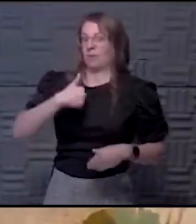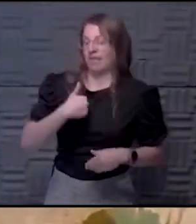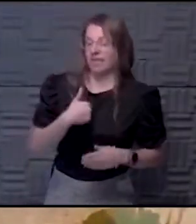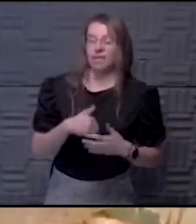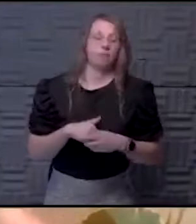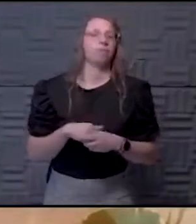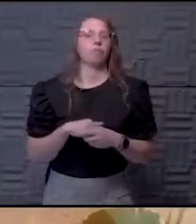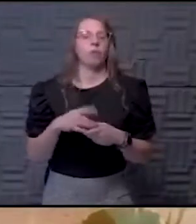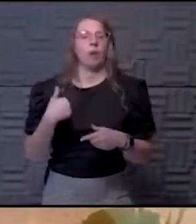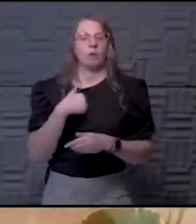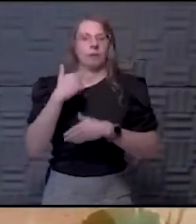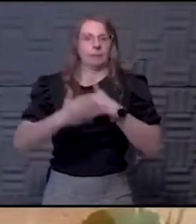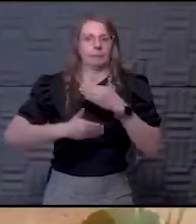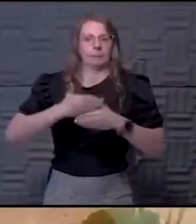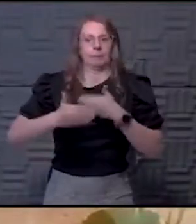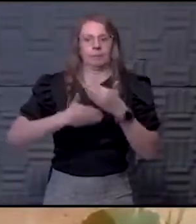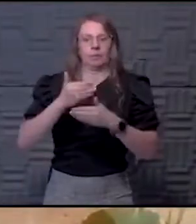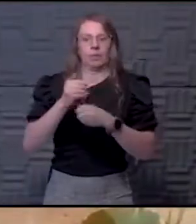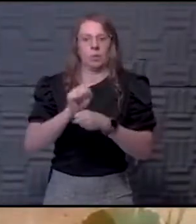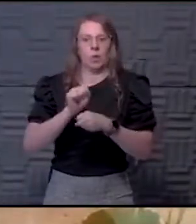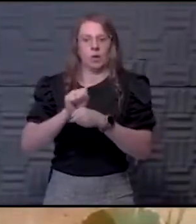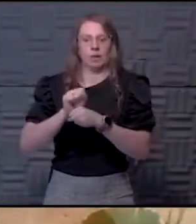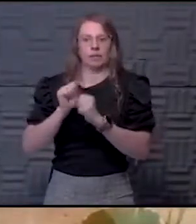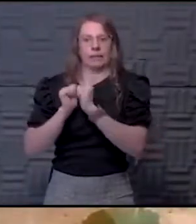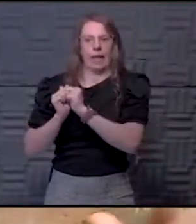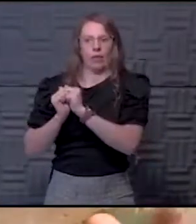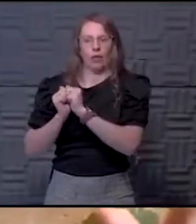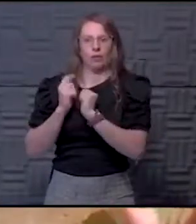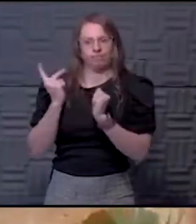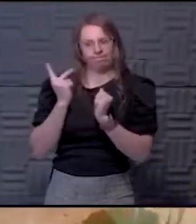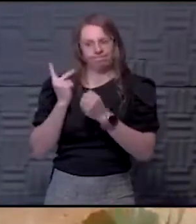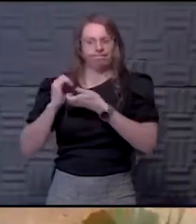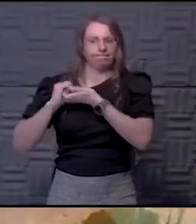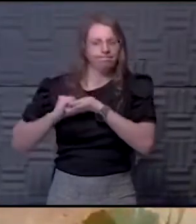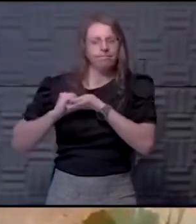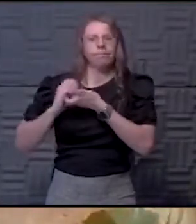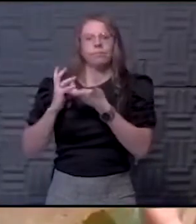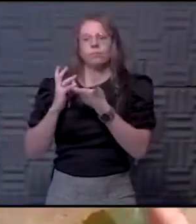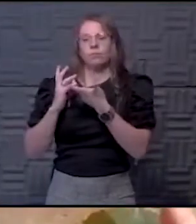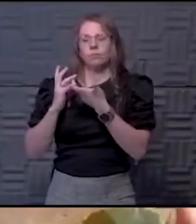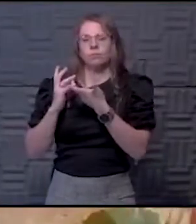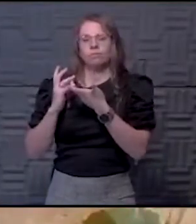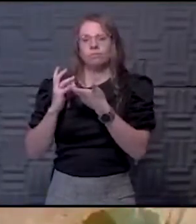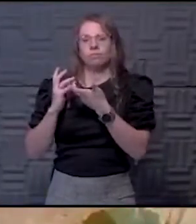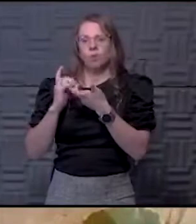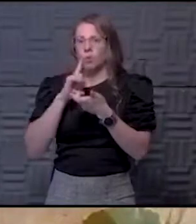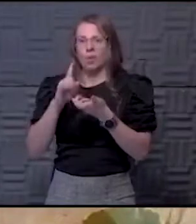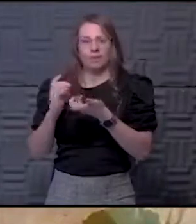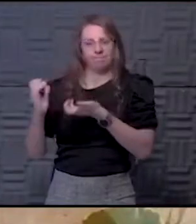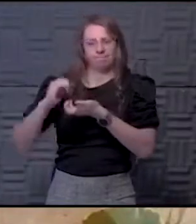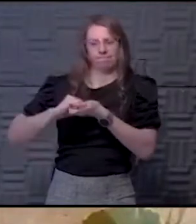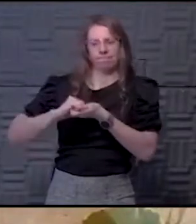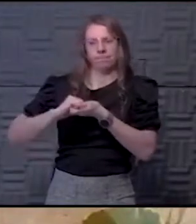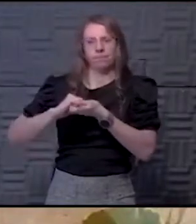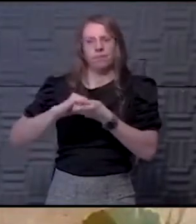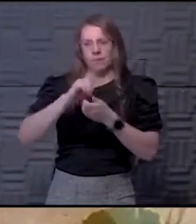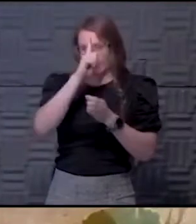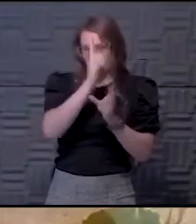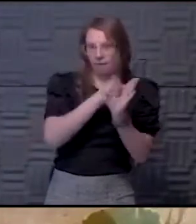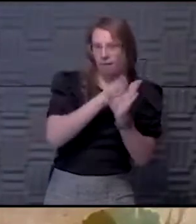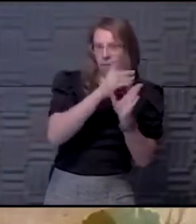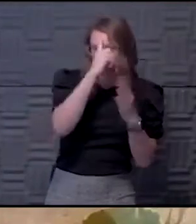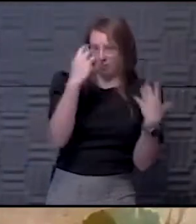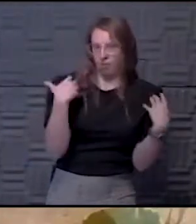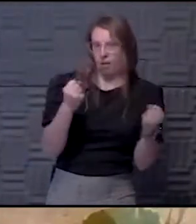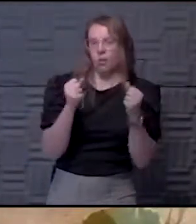we've gone into this work together, is to be able to kind of marry the psychology and mental